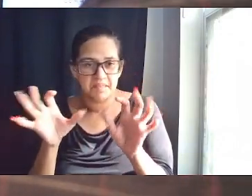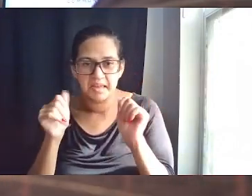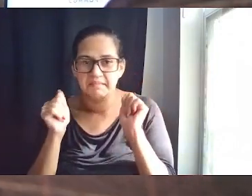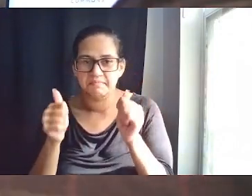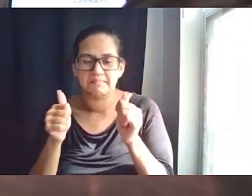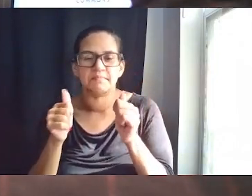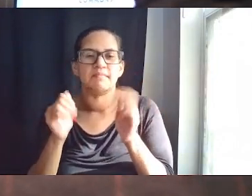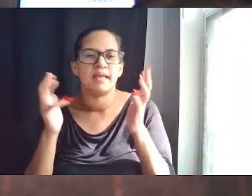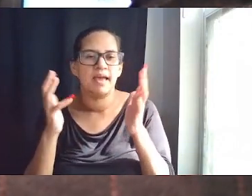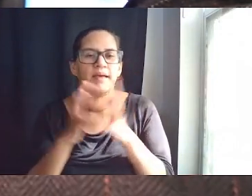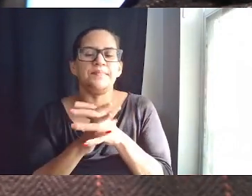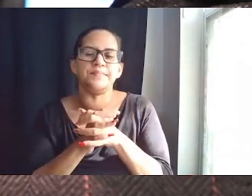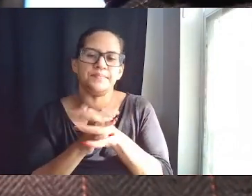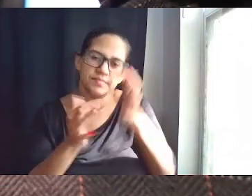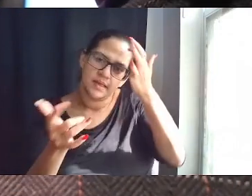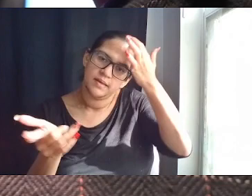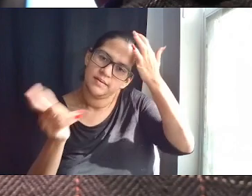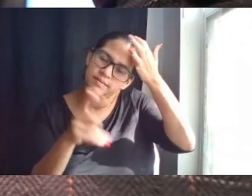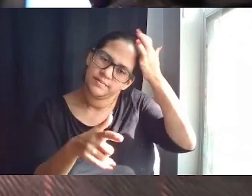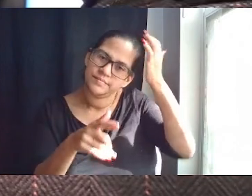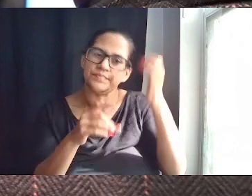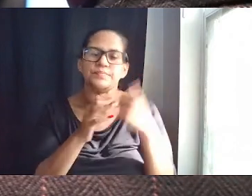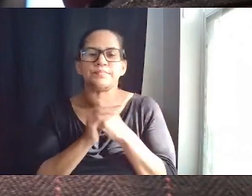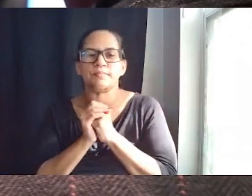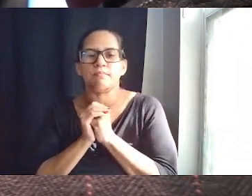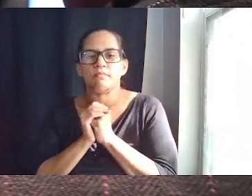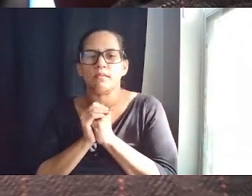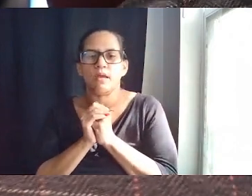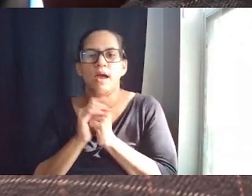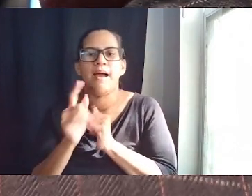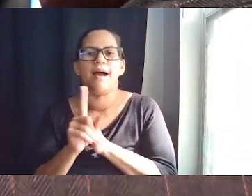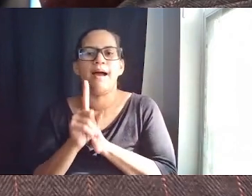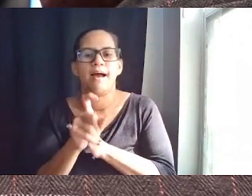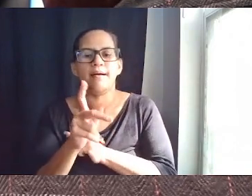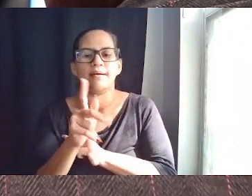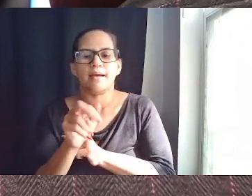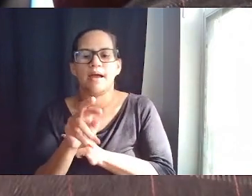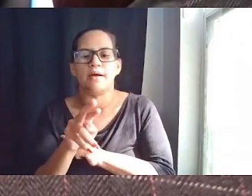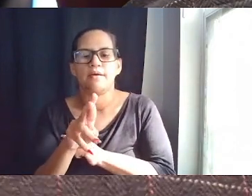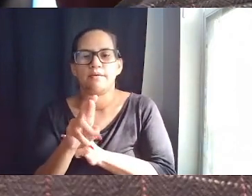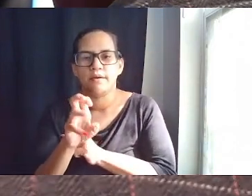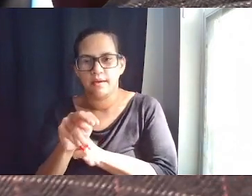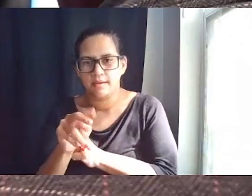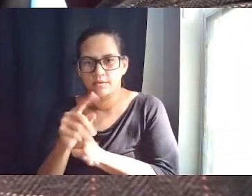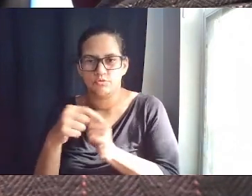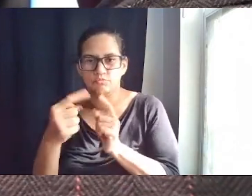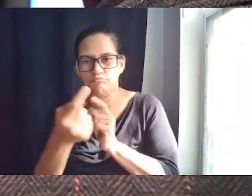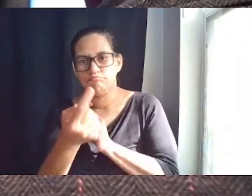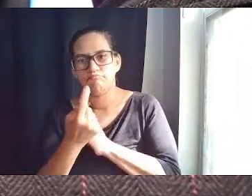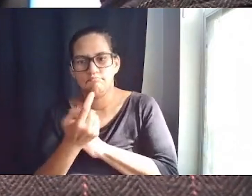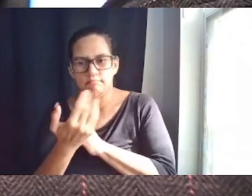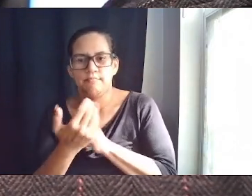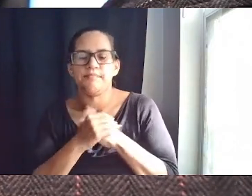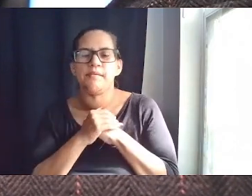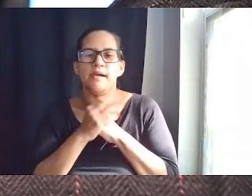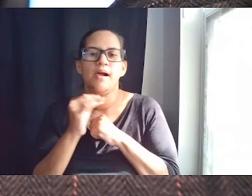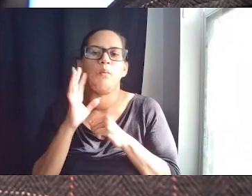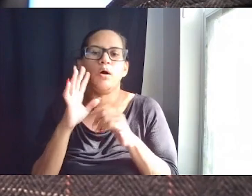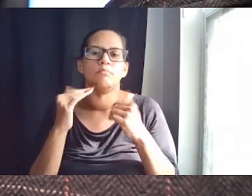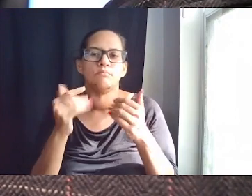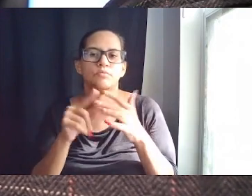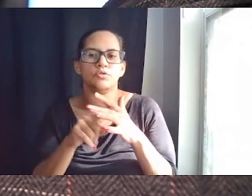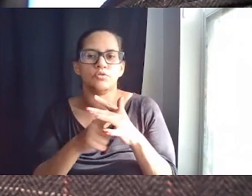this next one, we are going to ask Karen to come over. And we're going to start with, Karen is going to